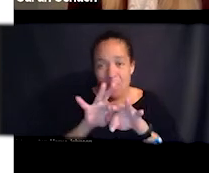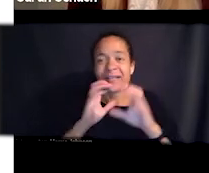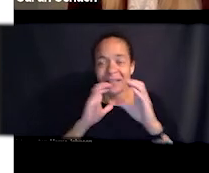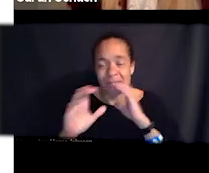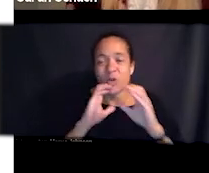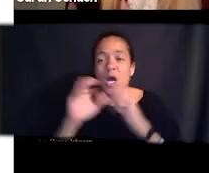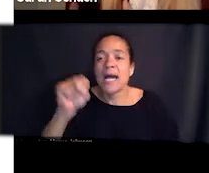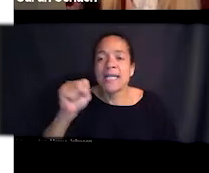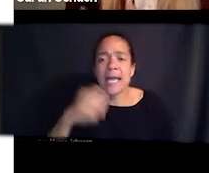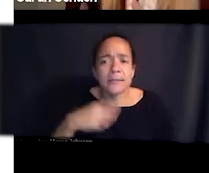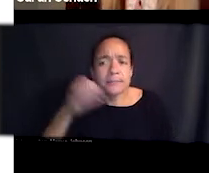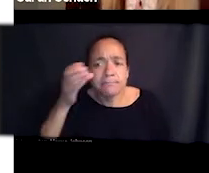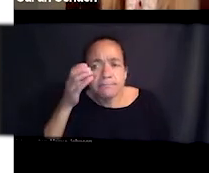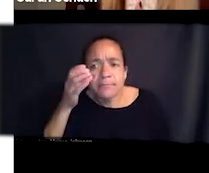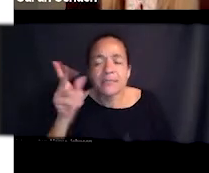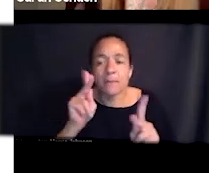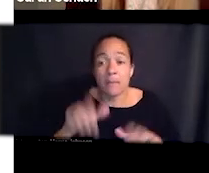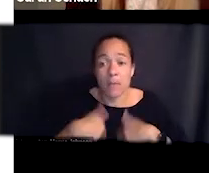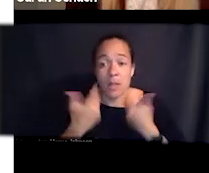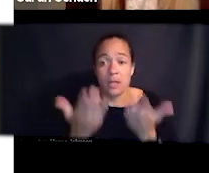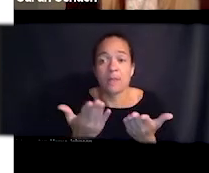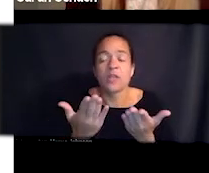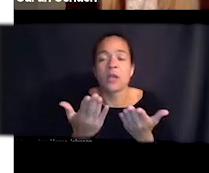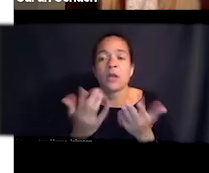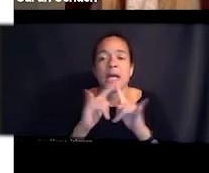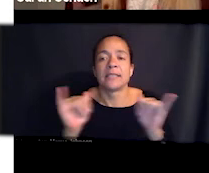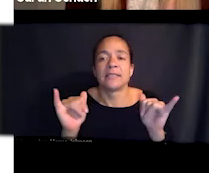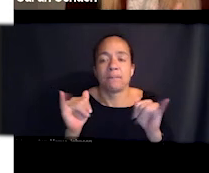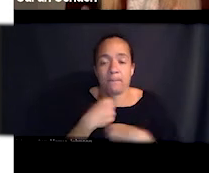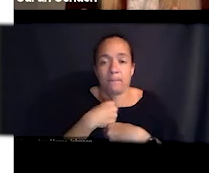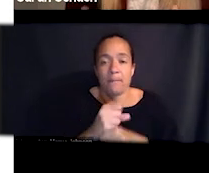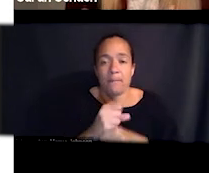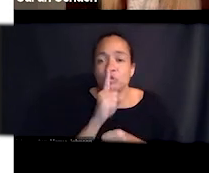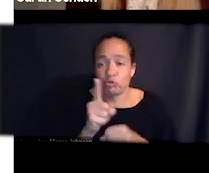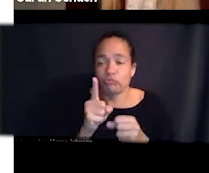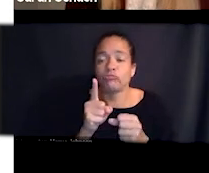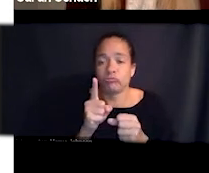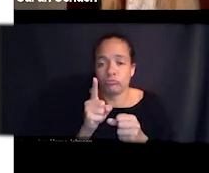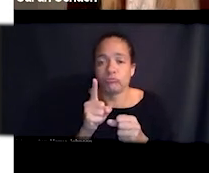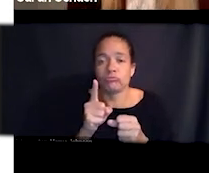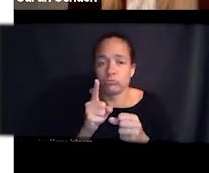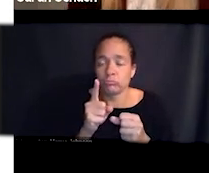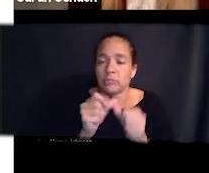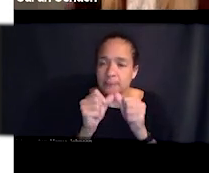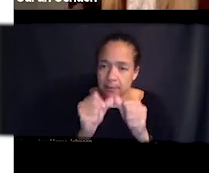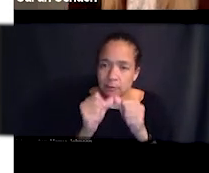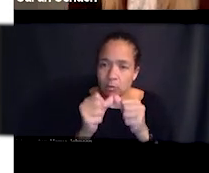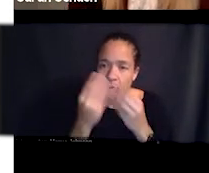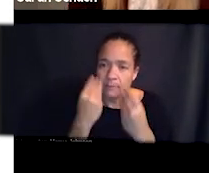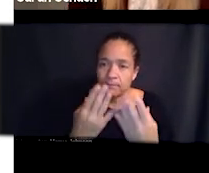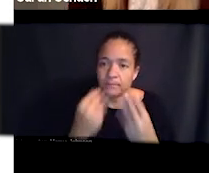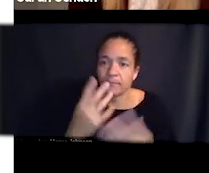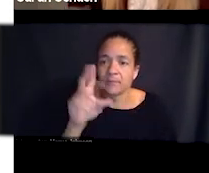to the residents, but making sure to continue to update the residents was